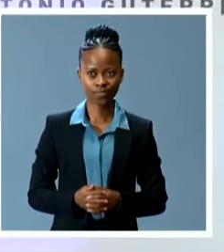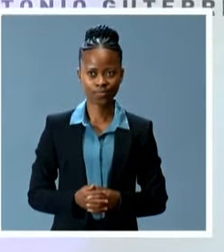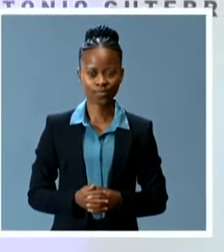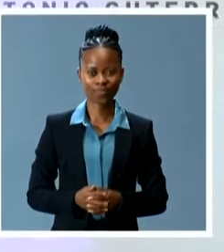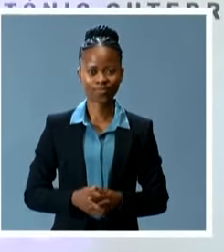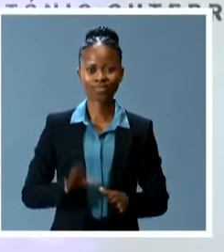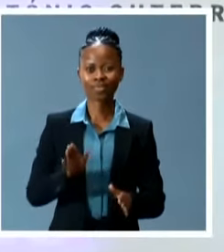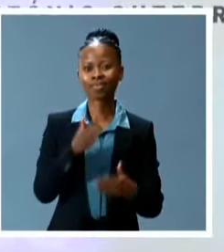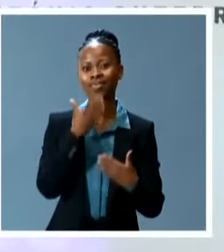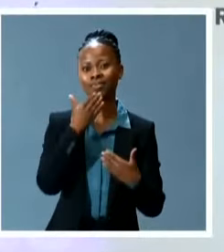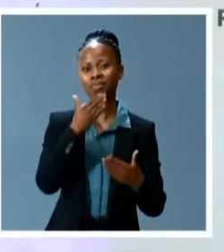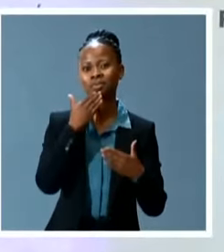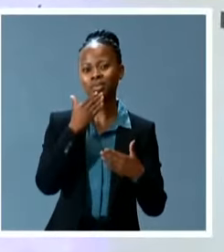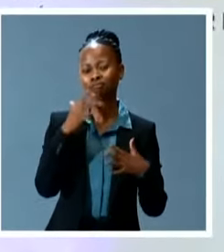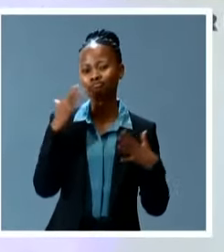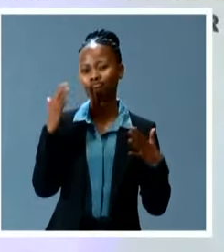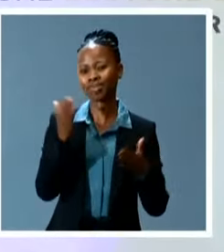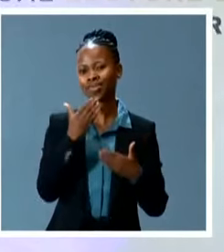Thank you very much.